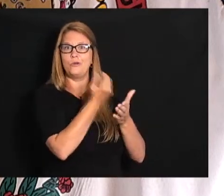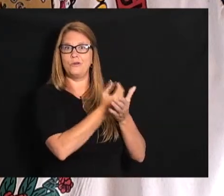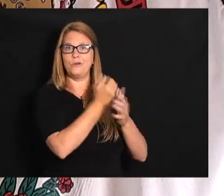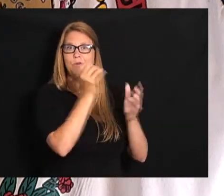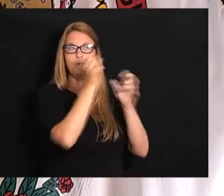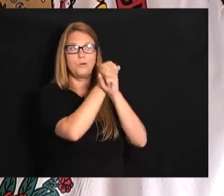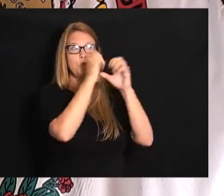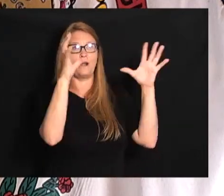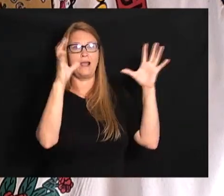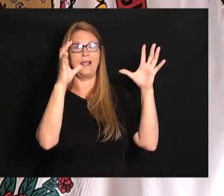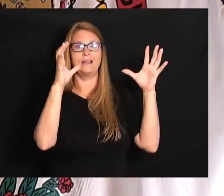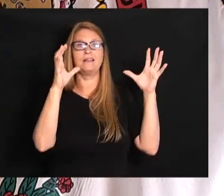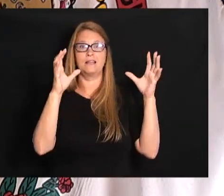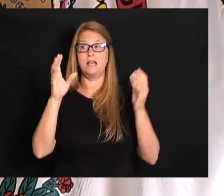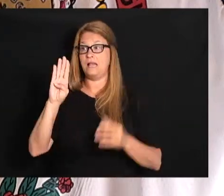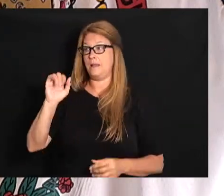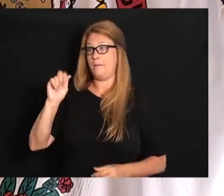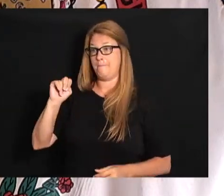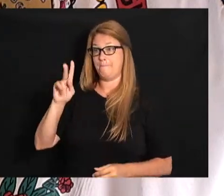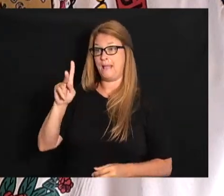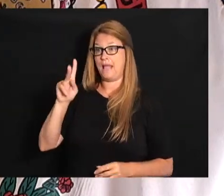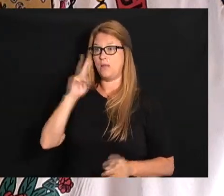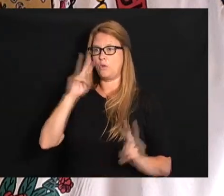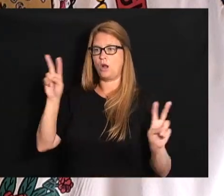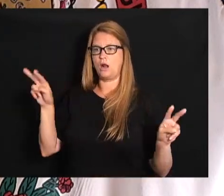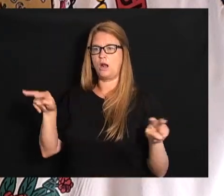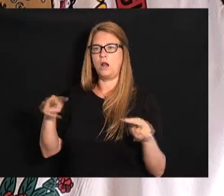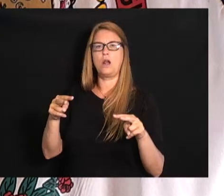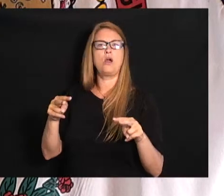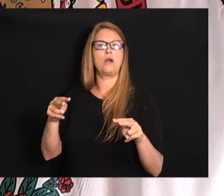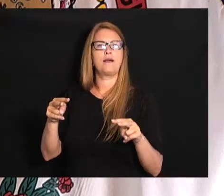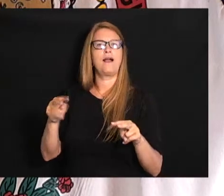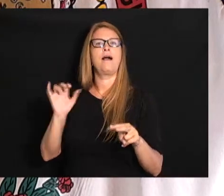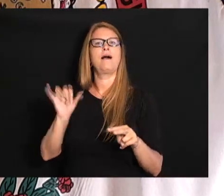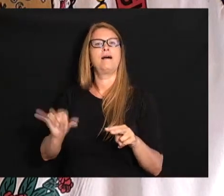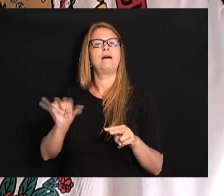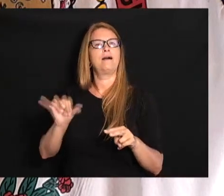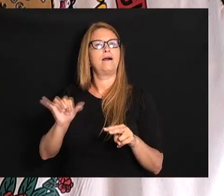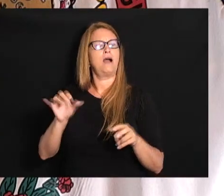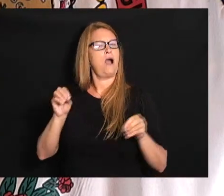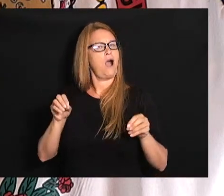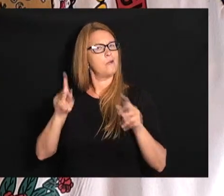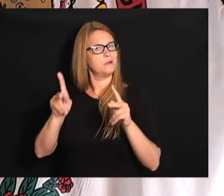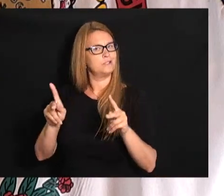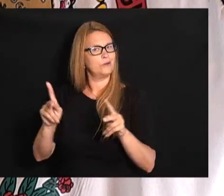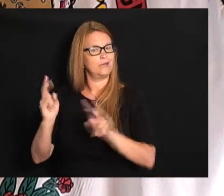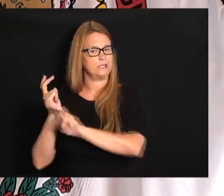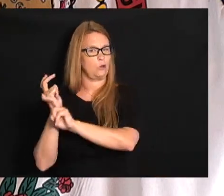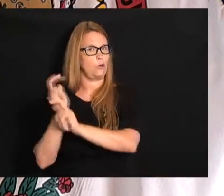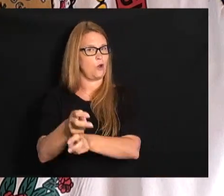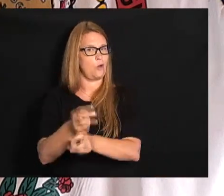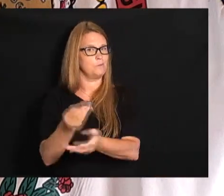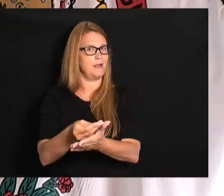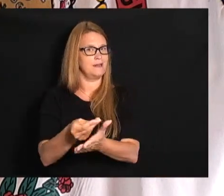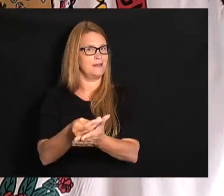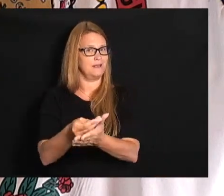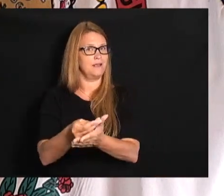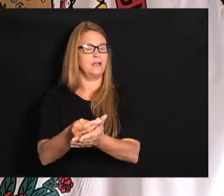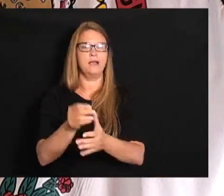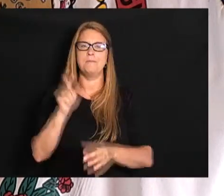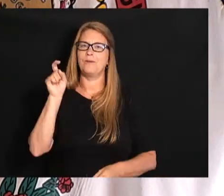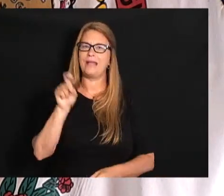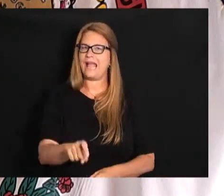that banks will maybe look at this on a more friendly basis and be willing to loan dollars, but we have to